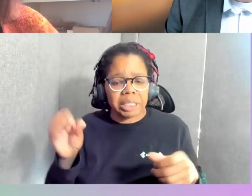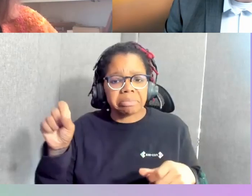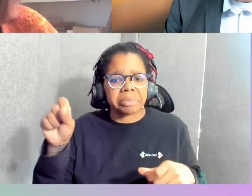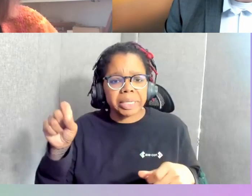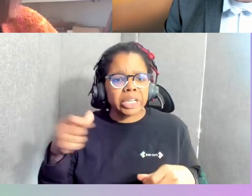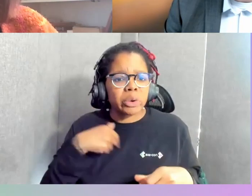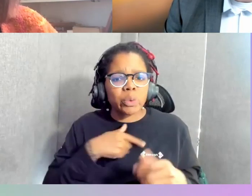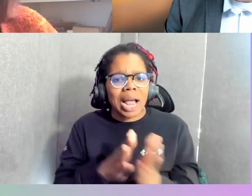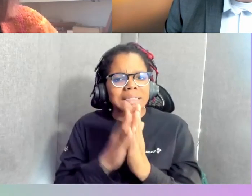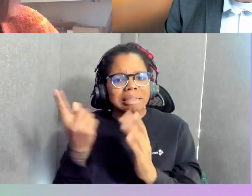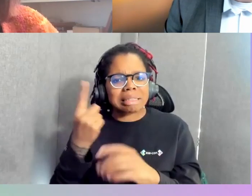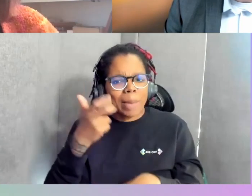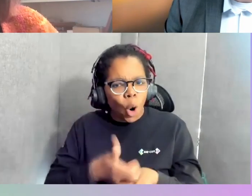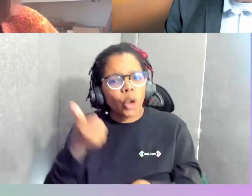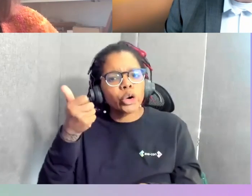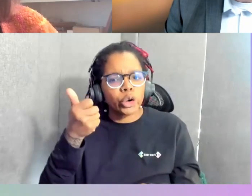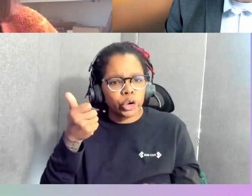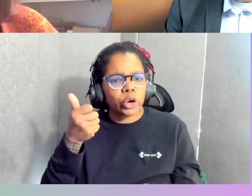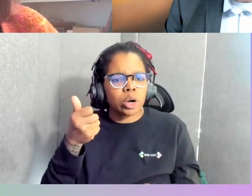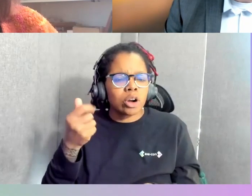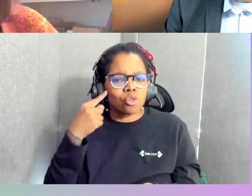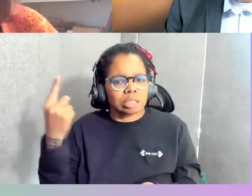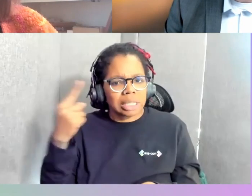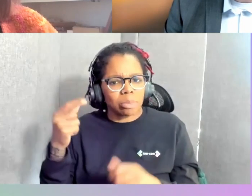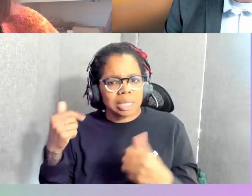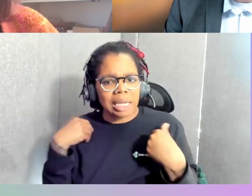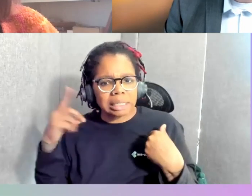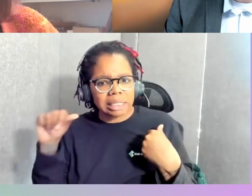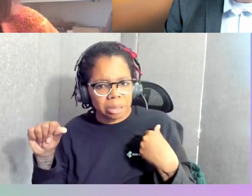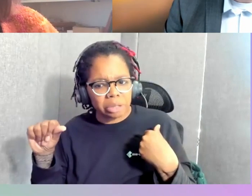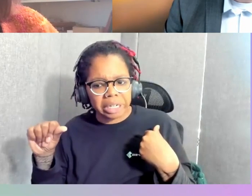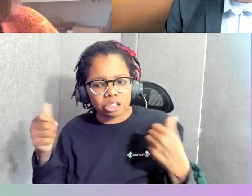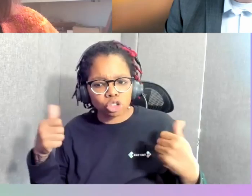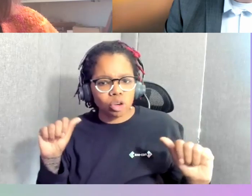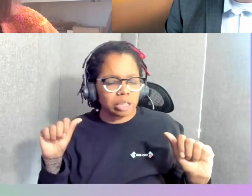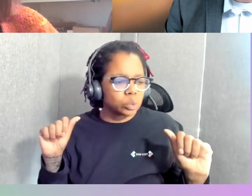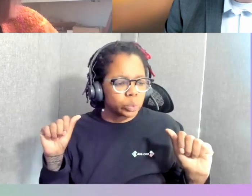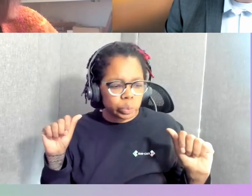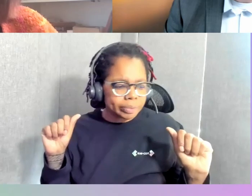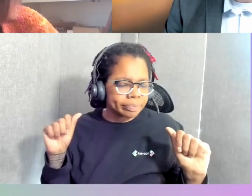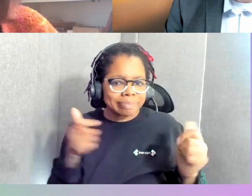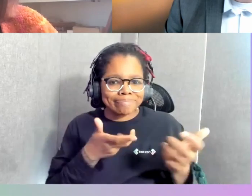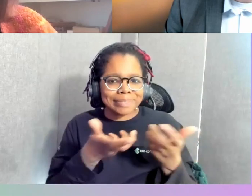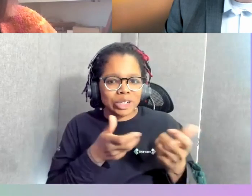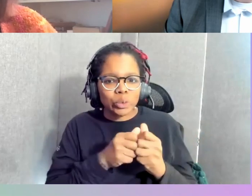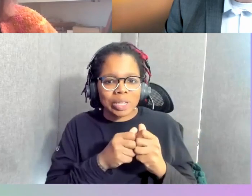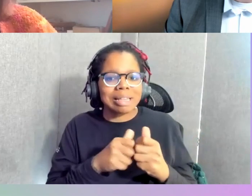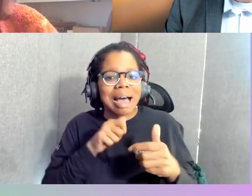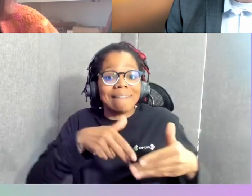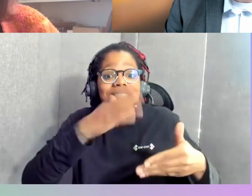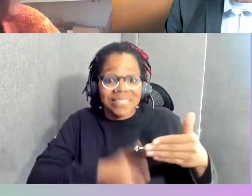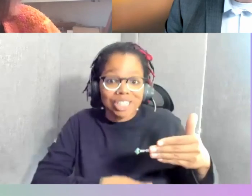something harder for someone with disabilities to have to deal with an